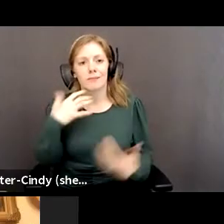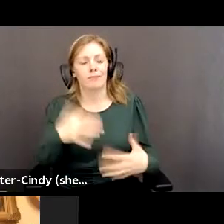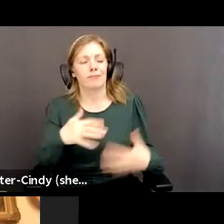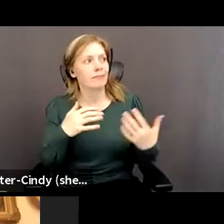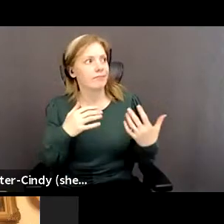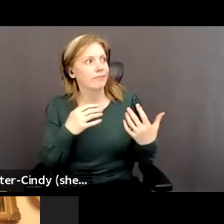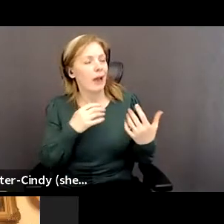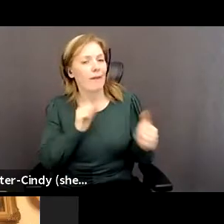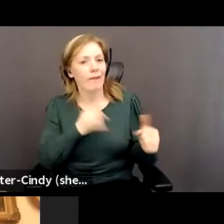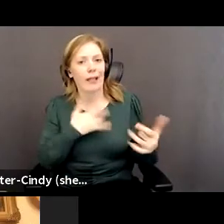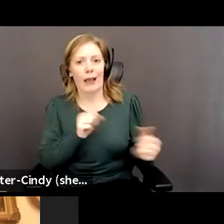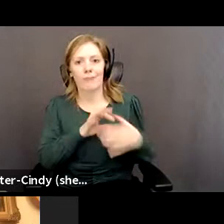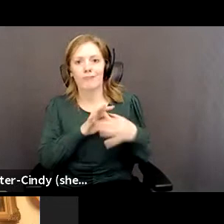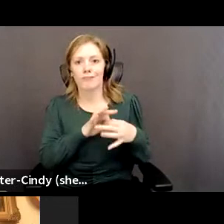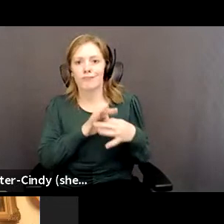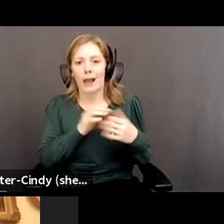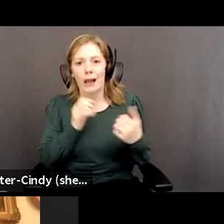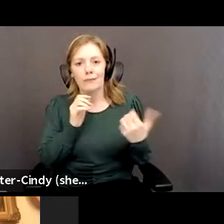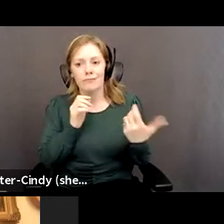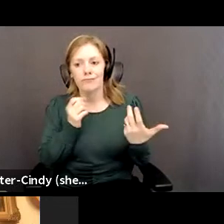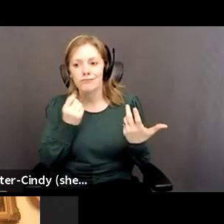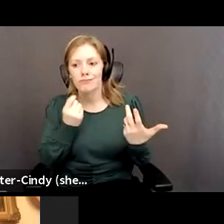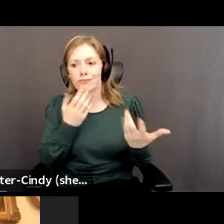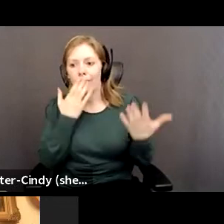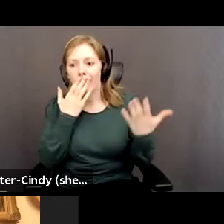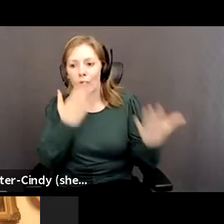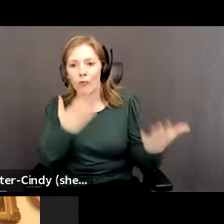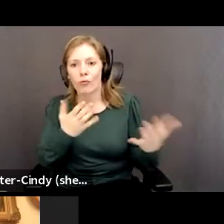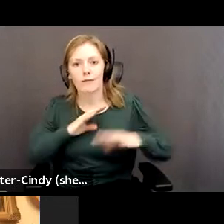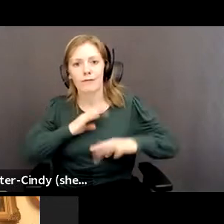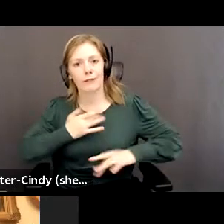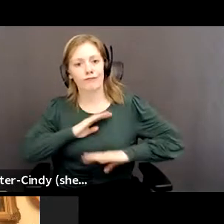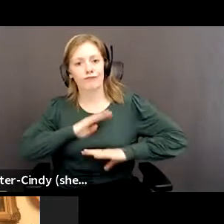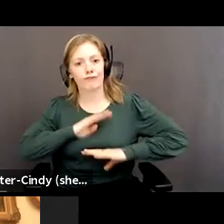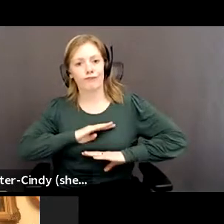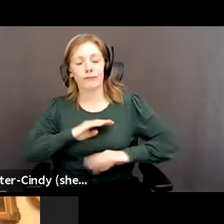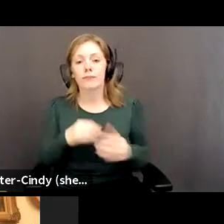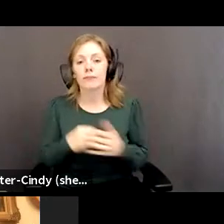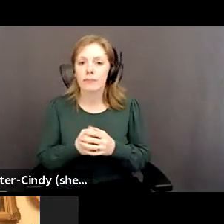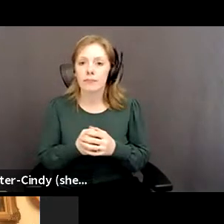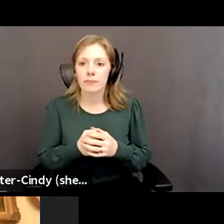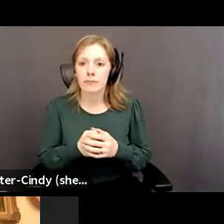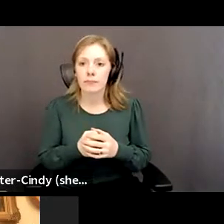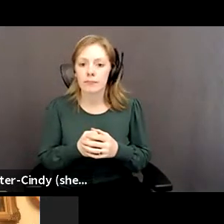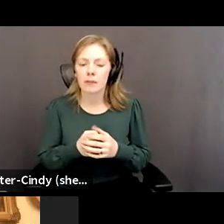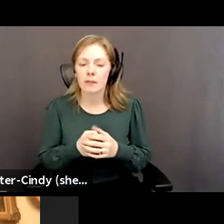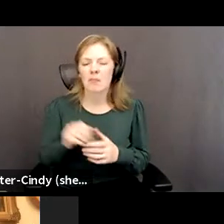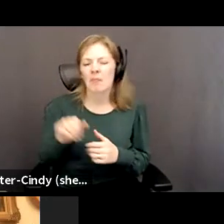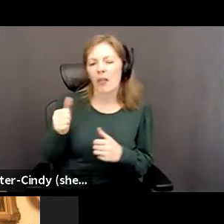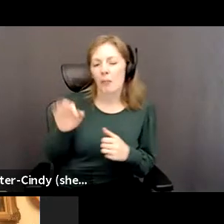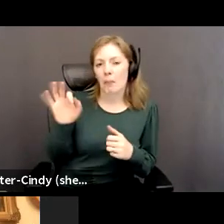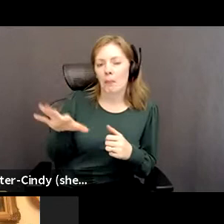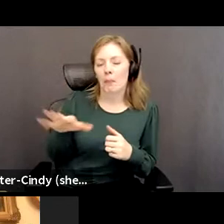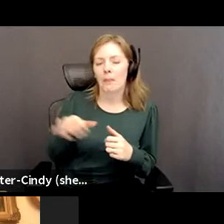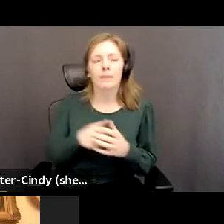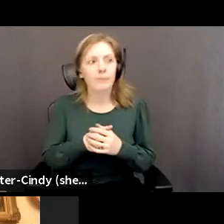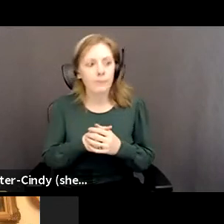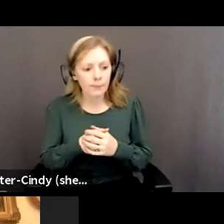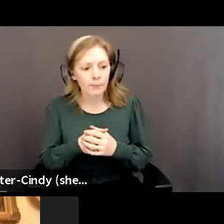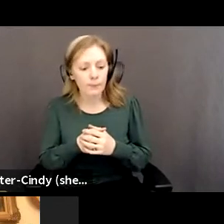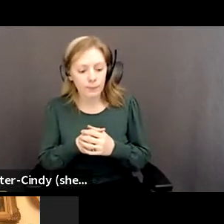question, which I think is maybe you started to touch on, maybe answered. Would you speak to the place